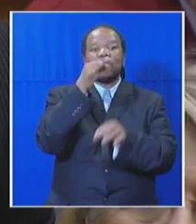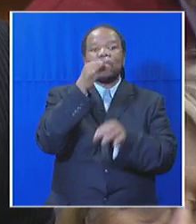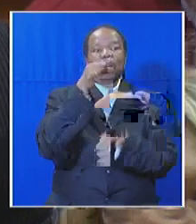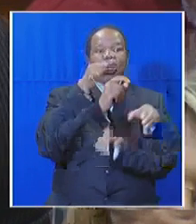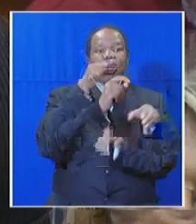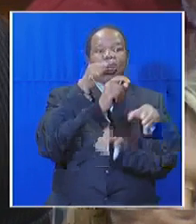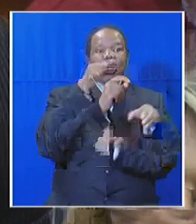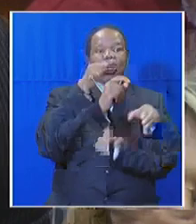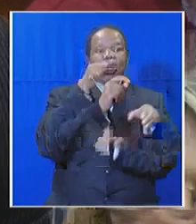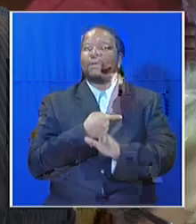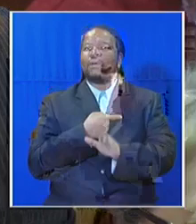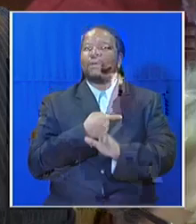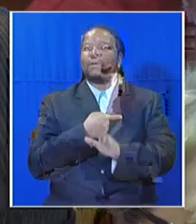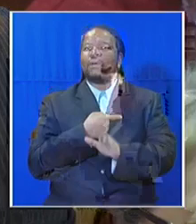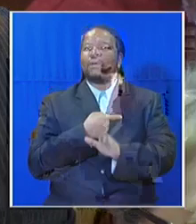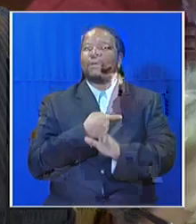Order.